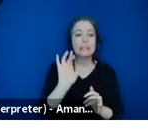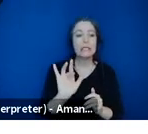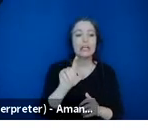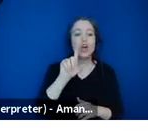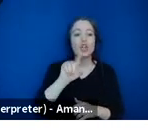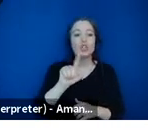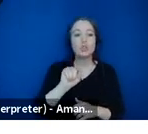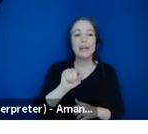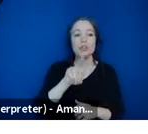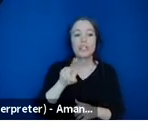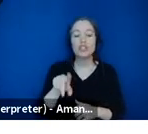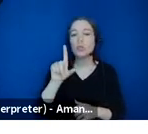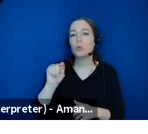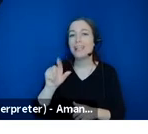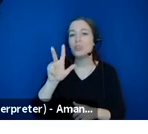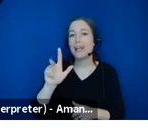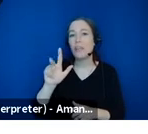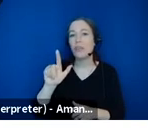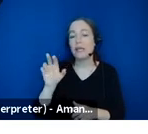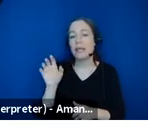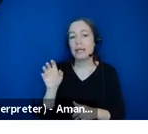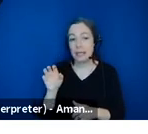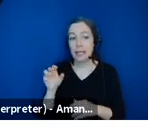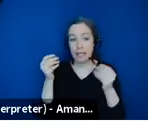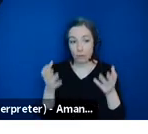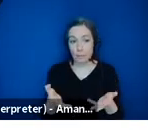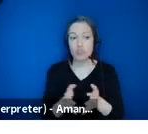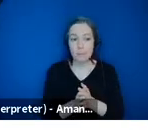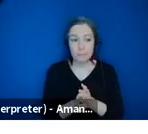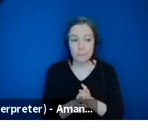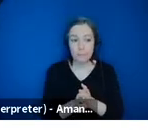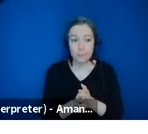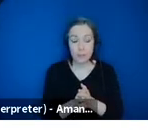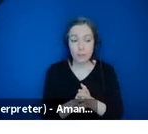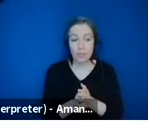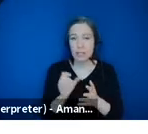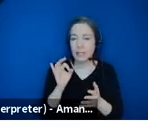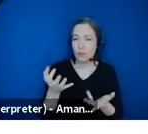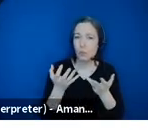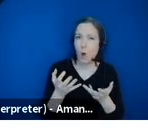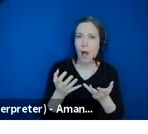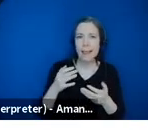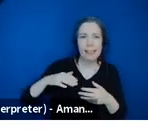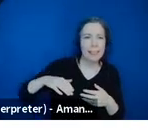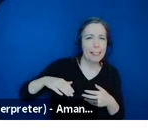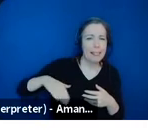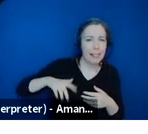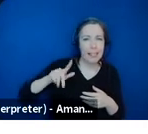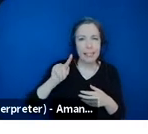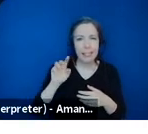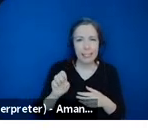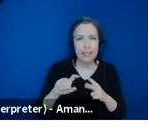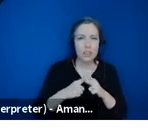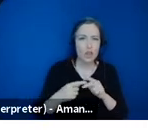use 2020 tax data for that one. If you are looking at a late start fall class or maybe you're currently enrolled in a fall 2021